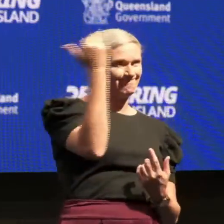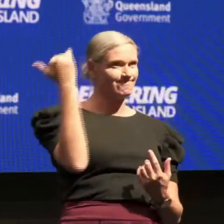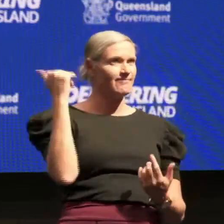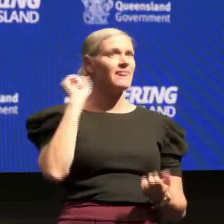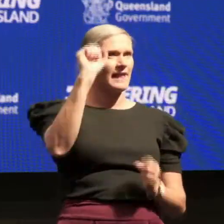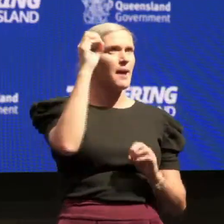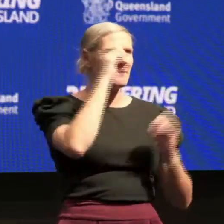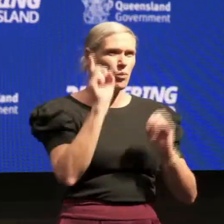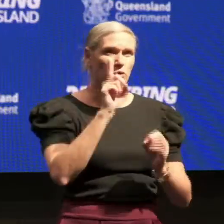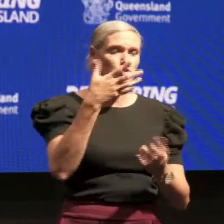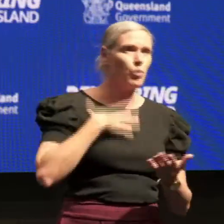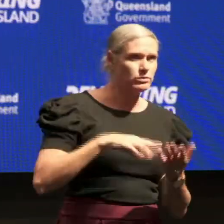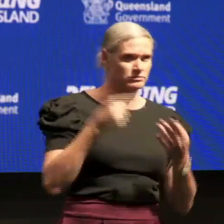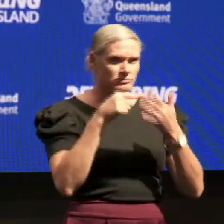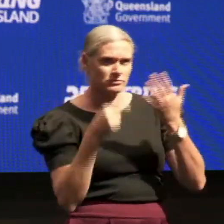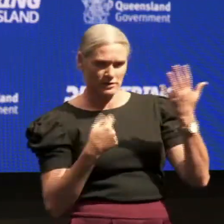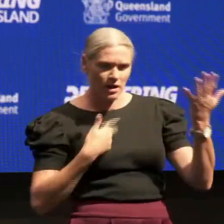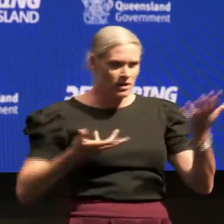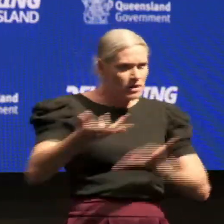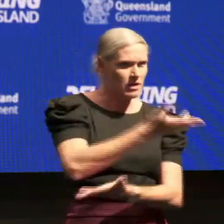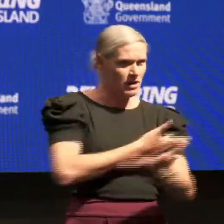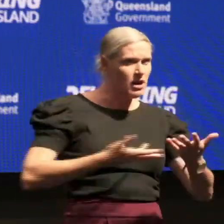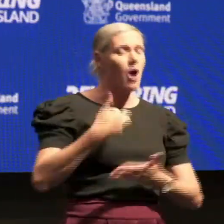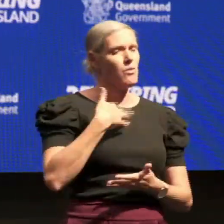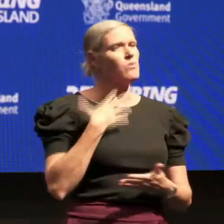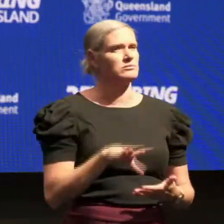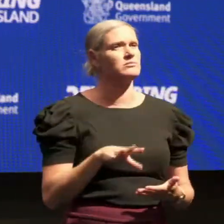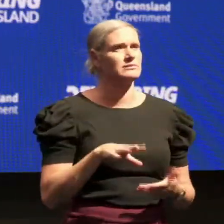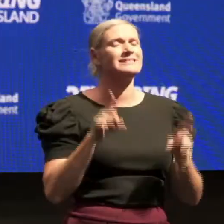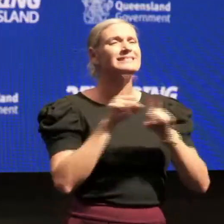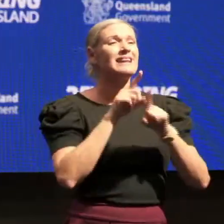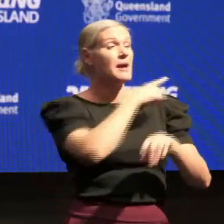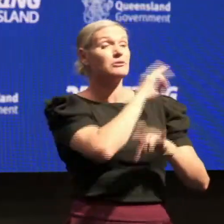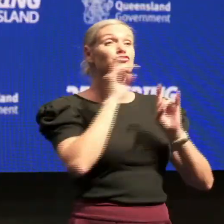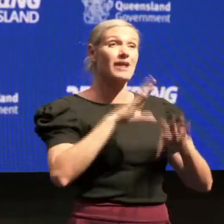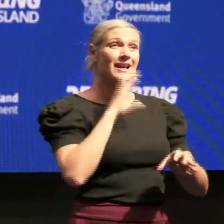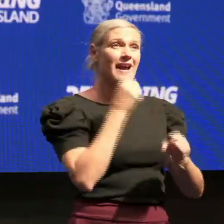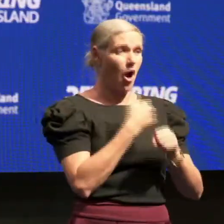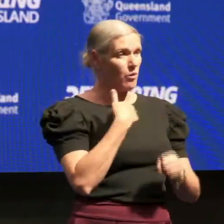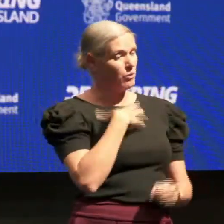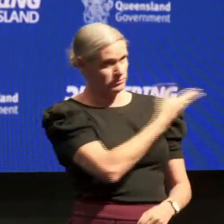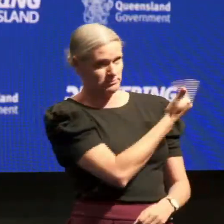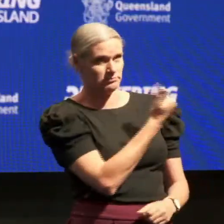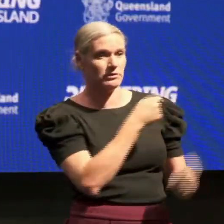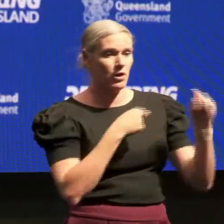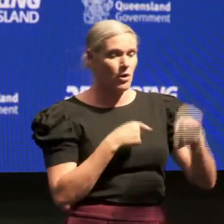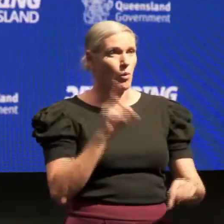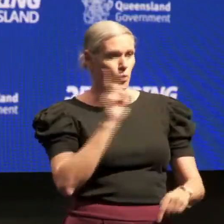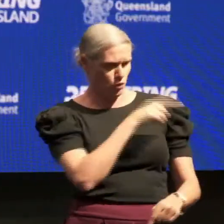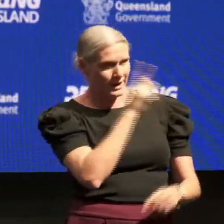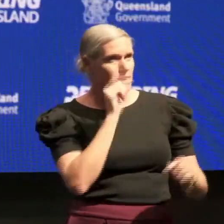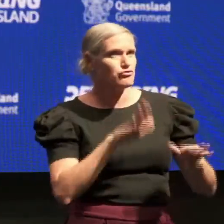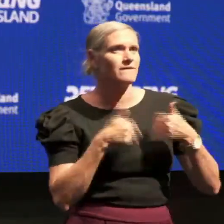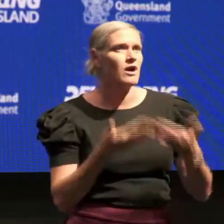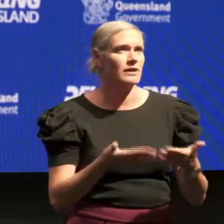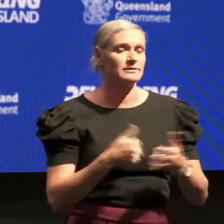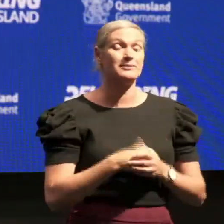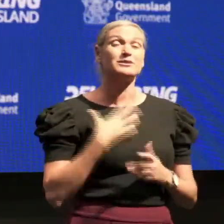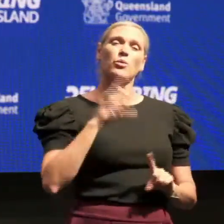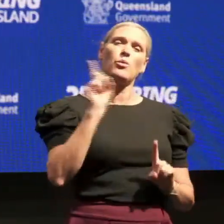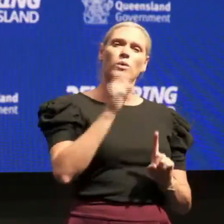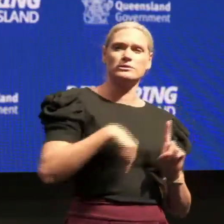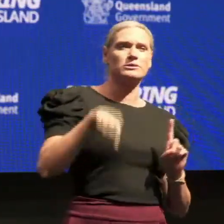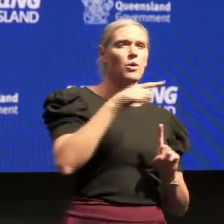Government Association, who represent all of them. I want that. Likewise, I want the federal government to have a seat at the table. And what people want